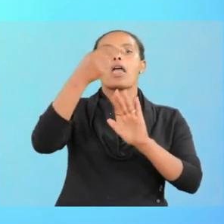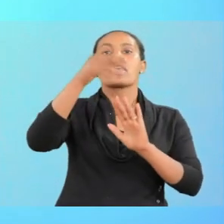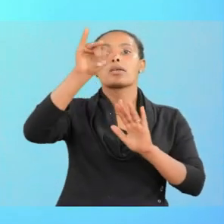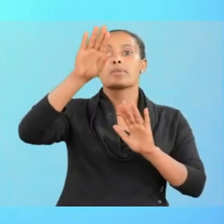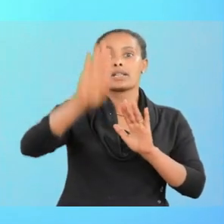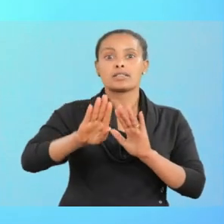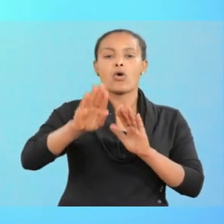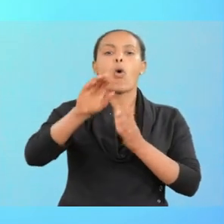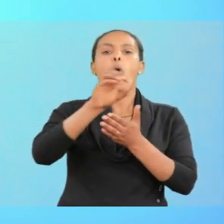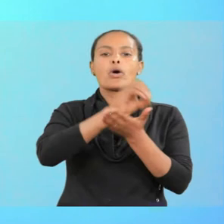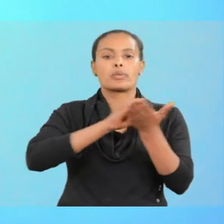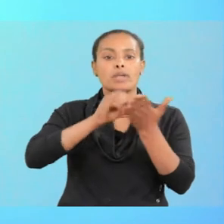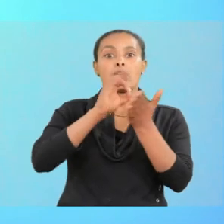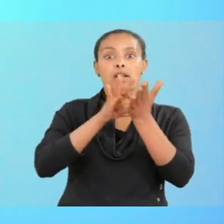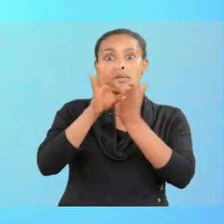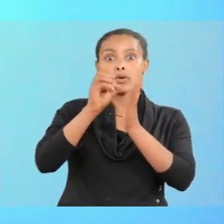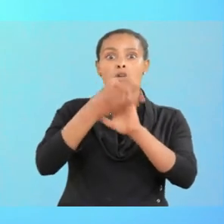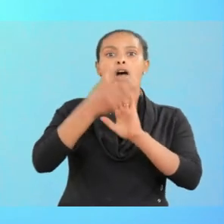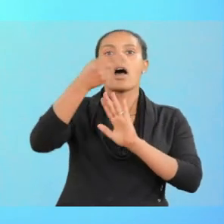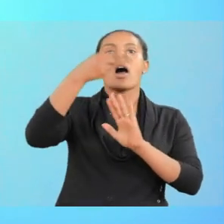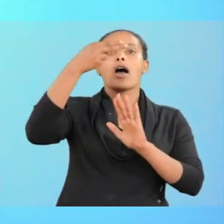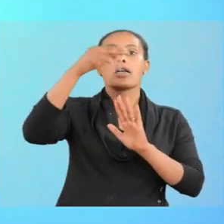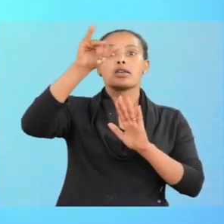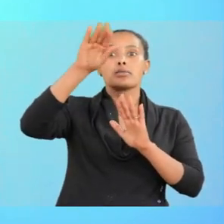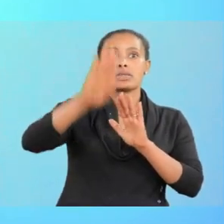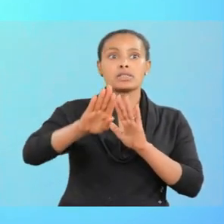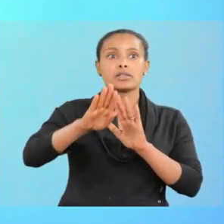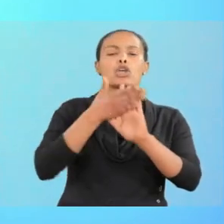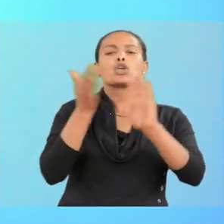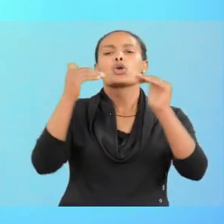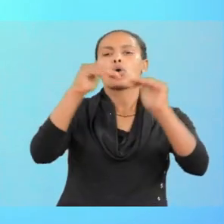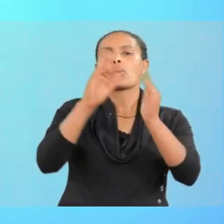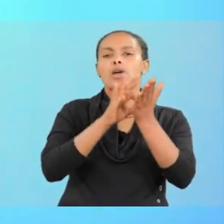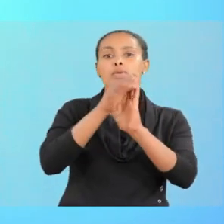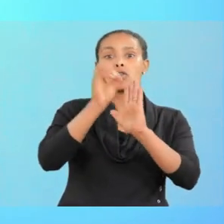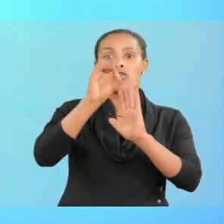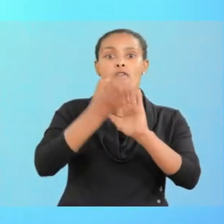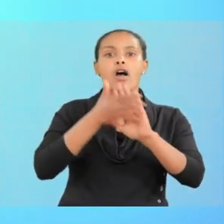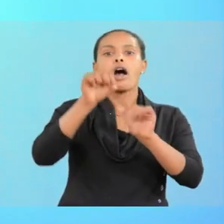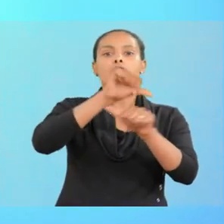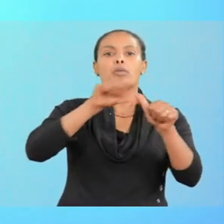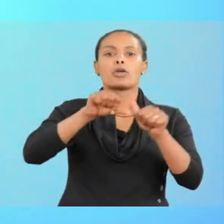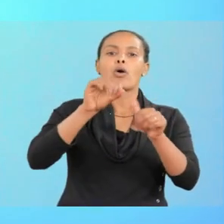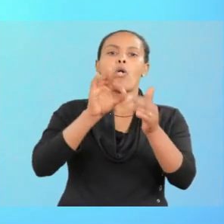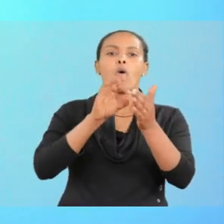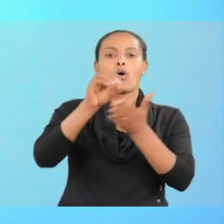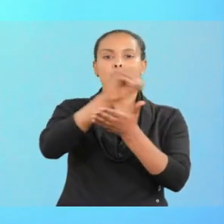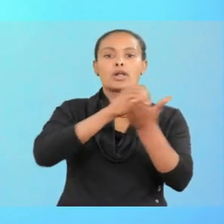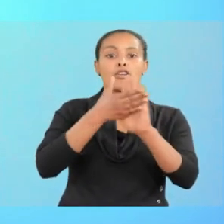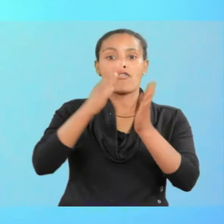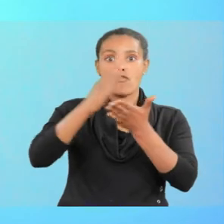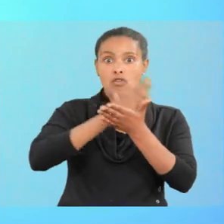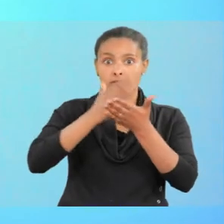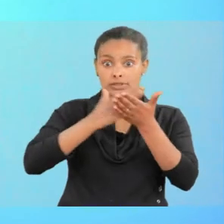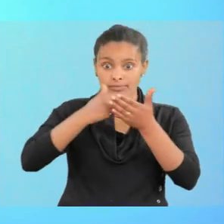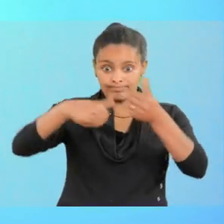orbitals. Number of hybrid orbitals equal number of atomic orbitals